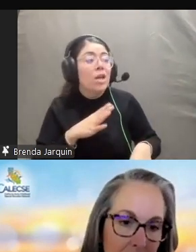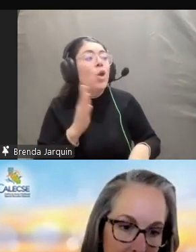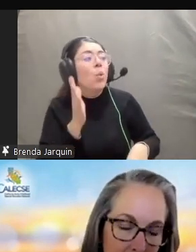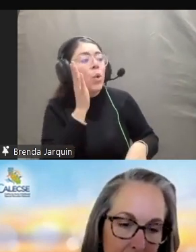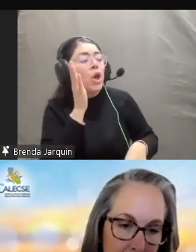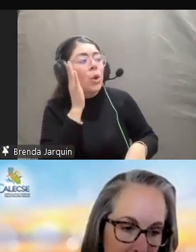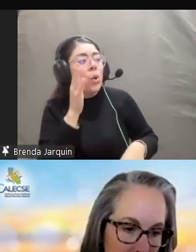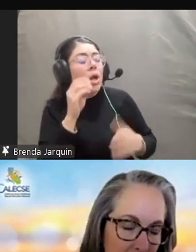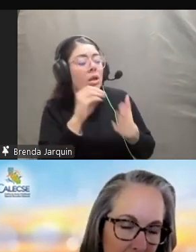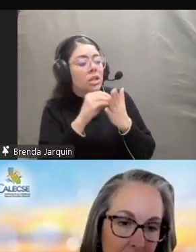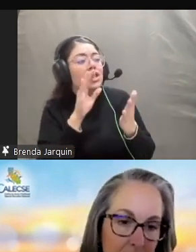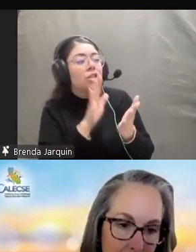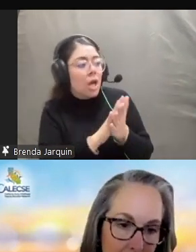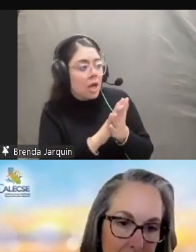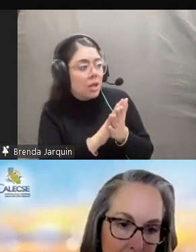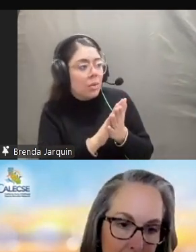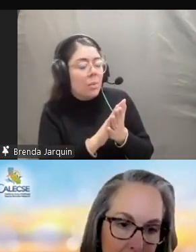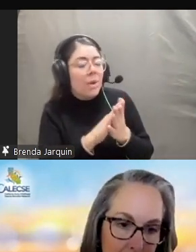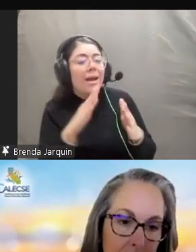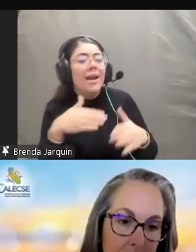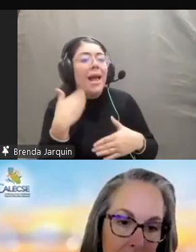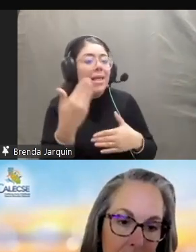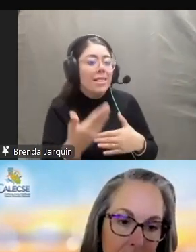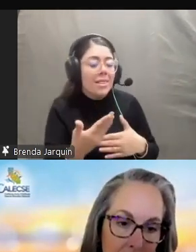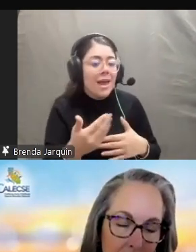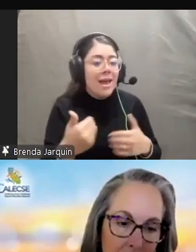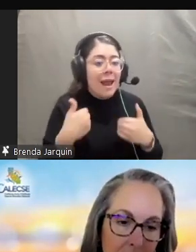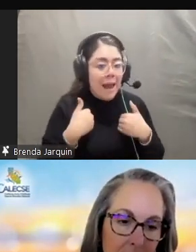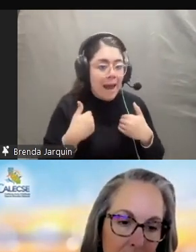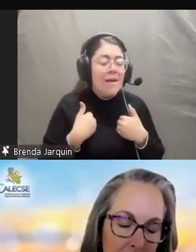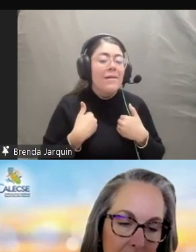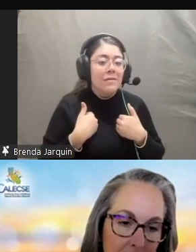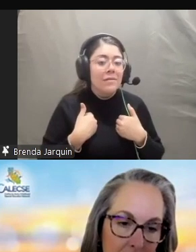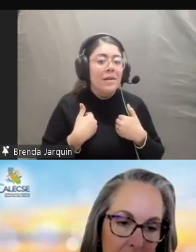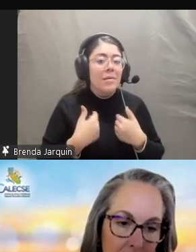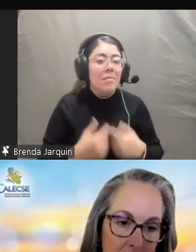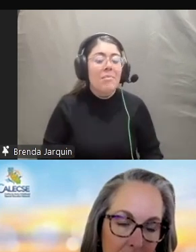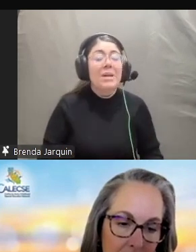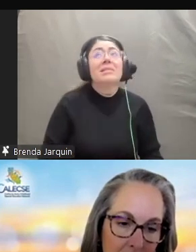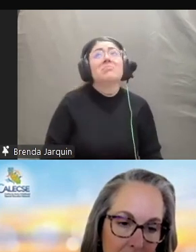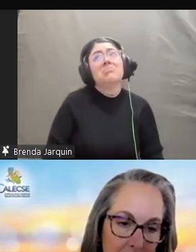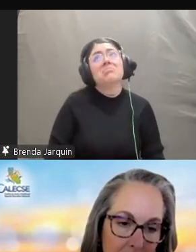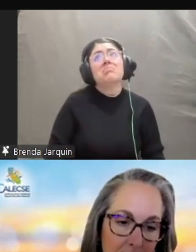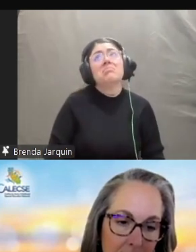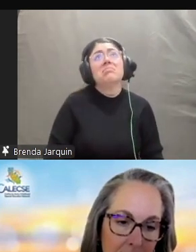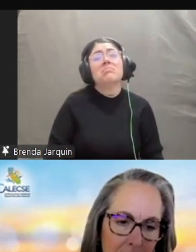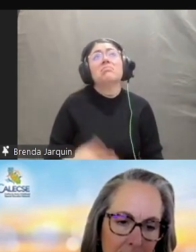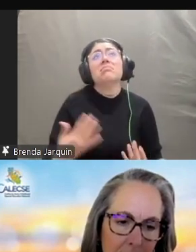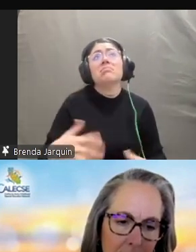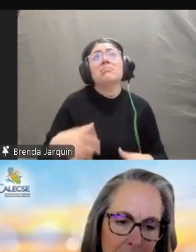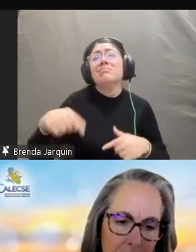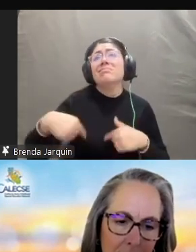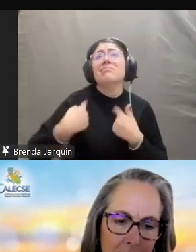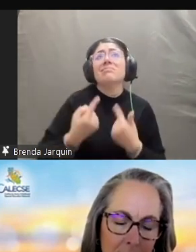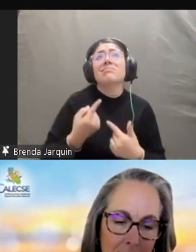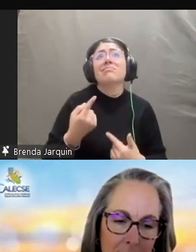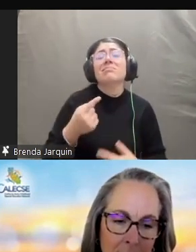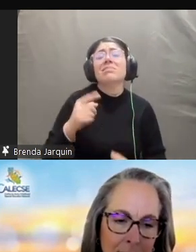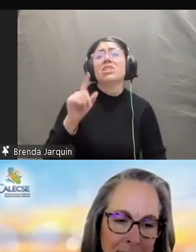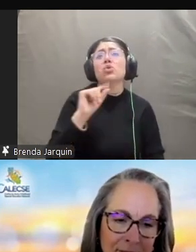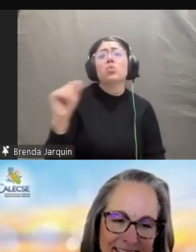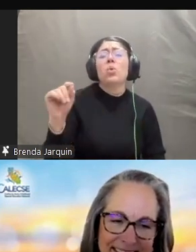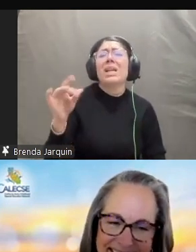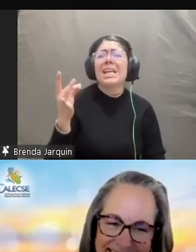So we don't have to go through this whole process. Actually, we haven't gone through this process. What was it, 2018,